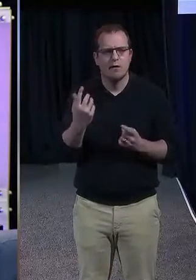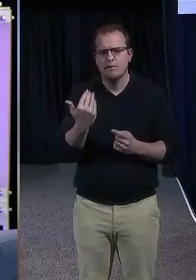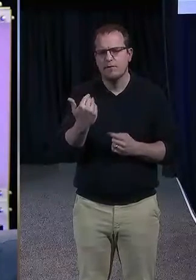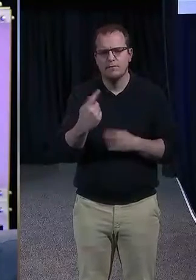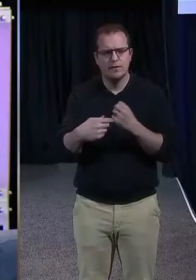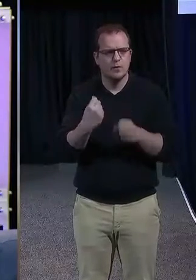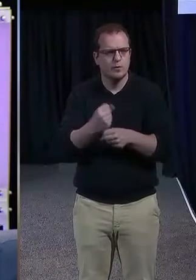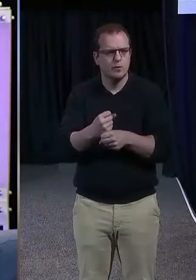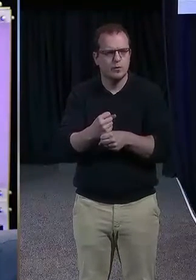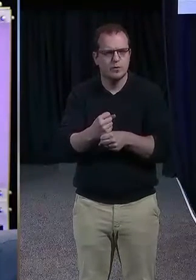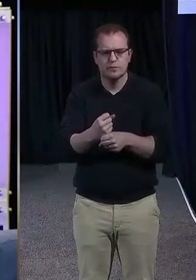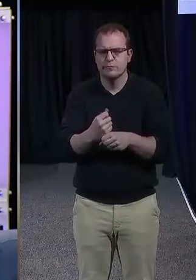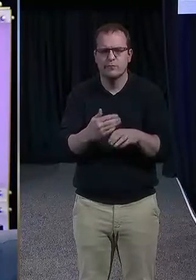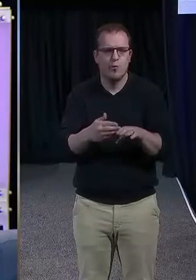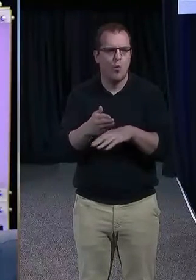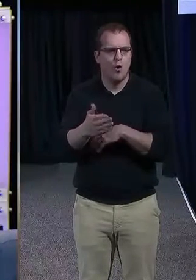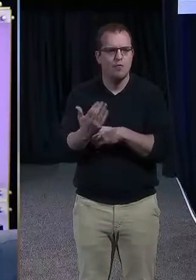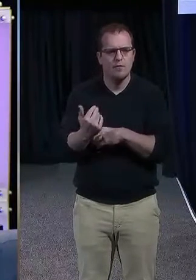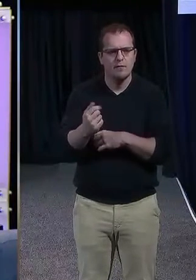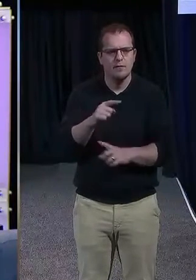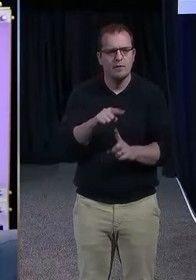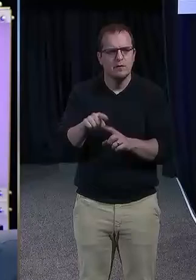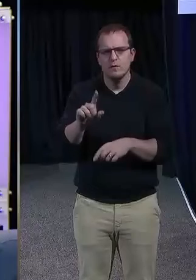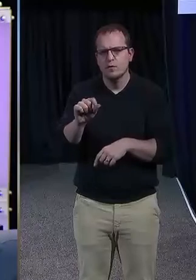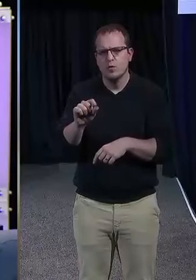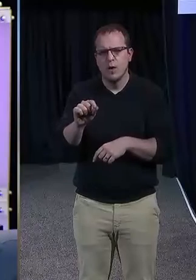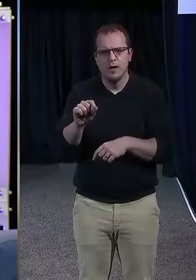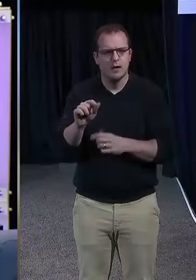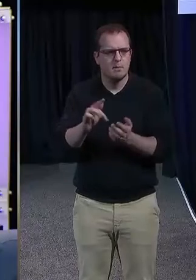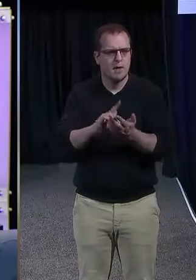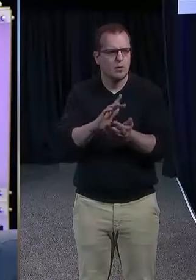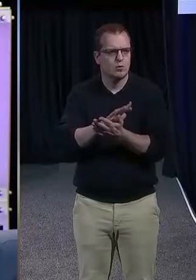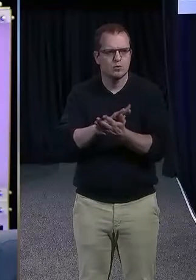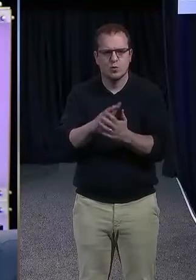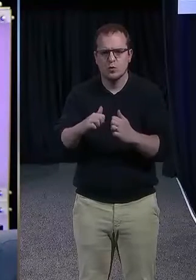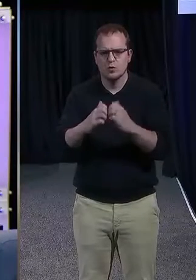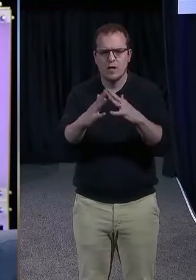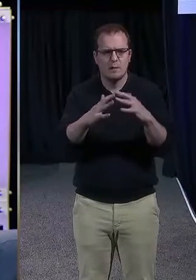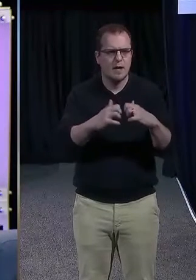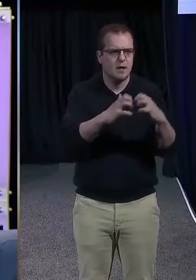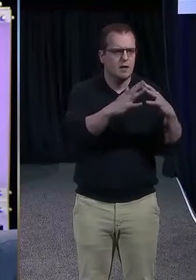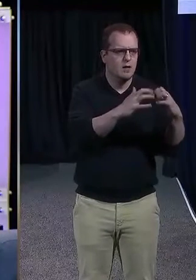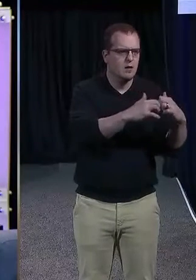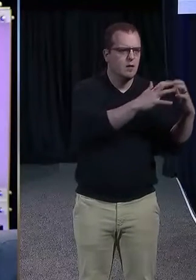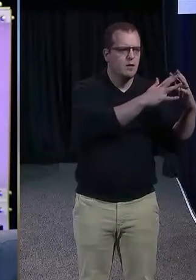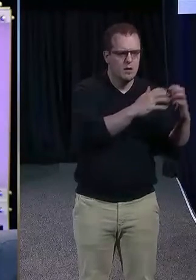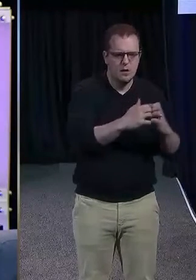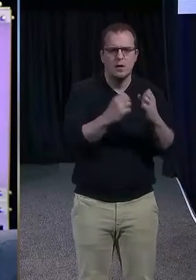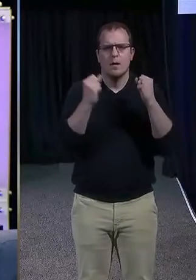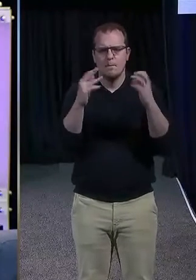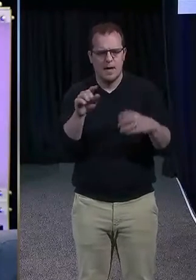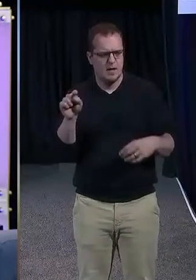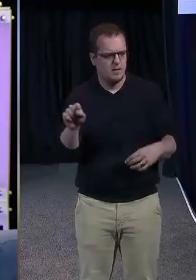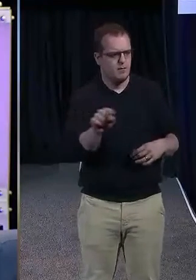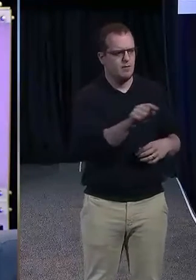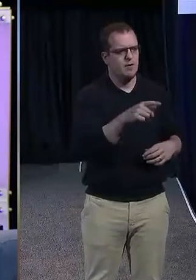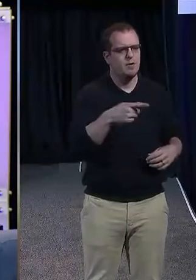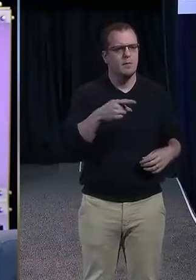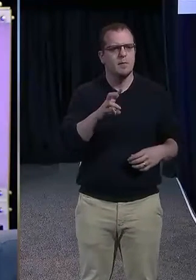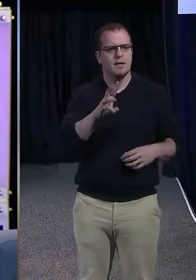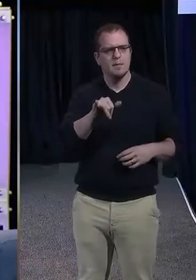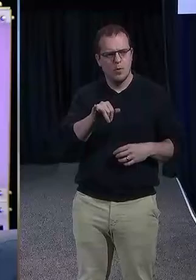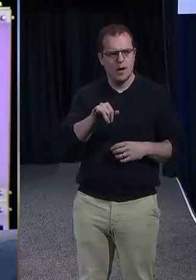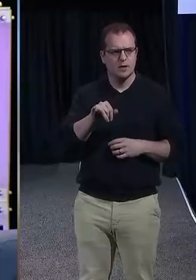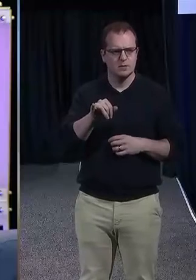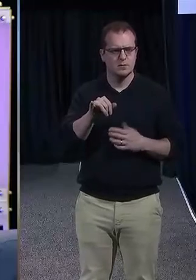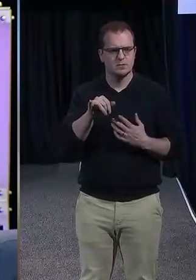with over 15 to 20 new medical schools coming online, many of those were PWI